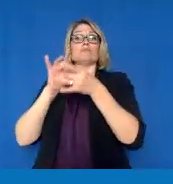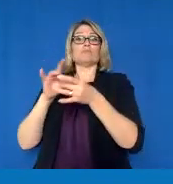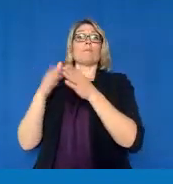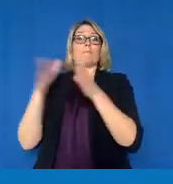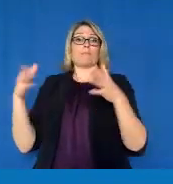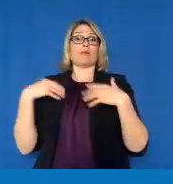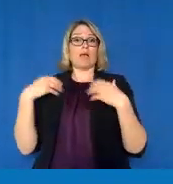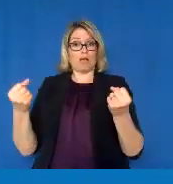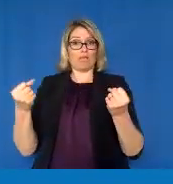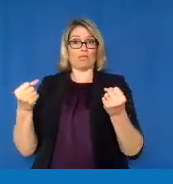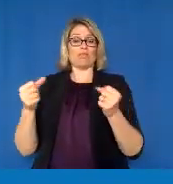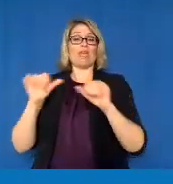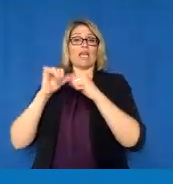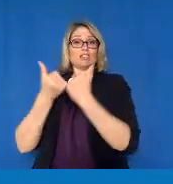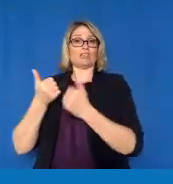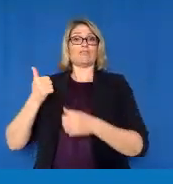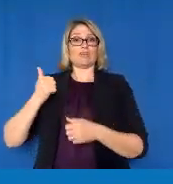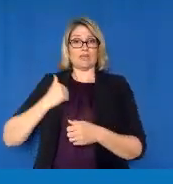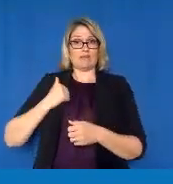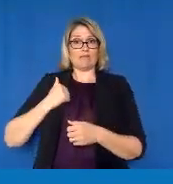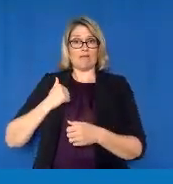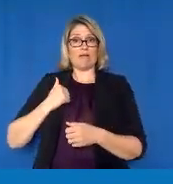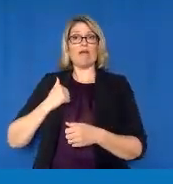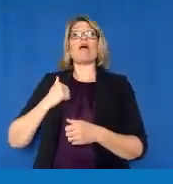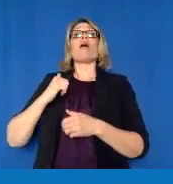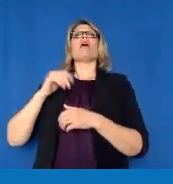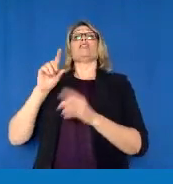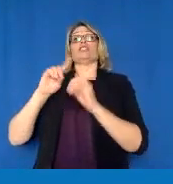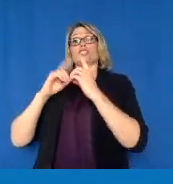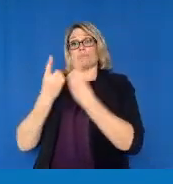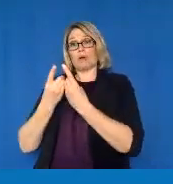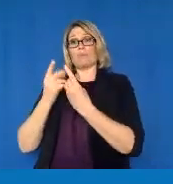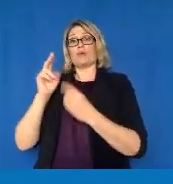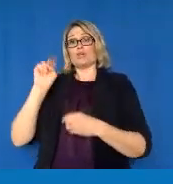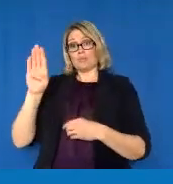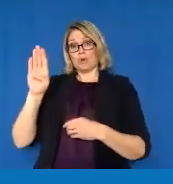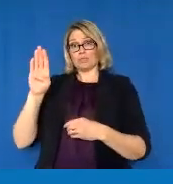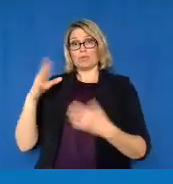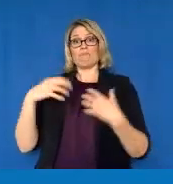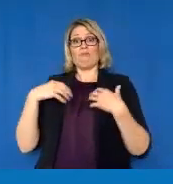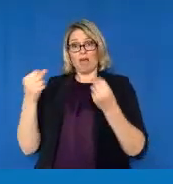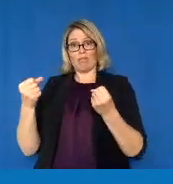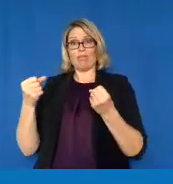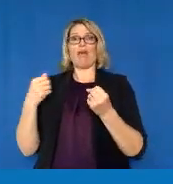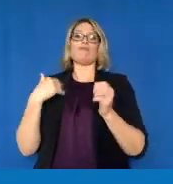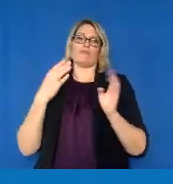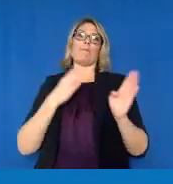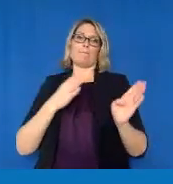Canada, and also our own New Brunswick Department of Health has a plan.